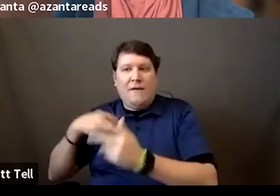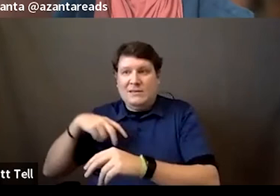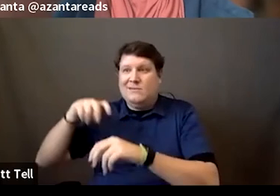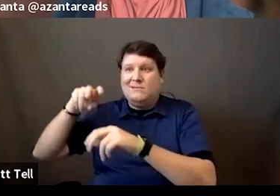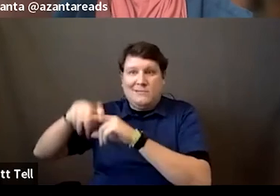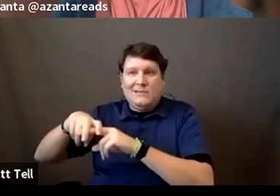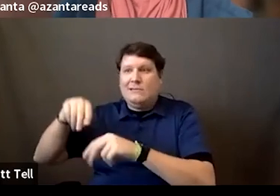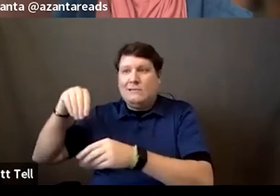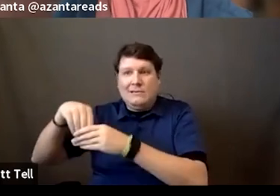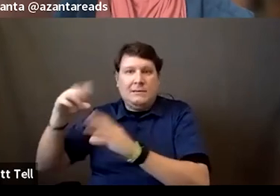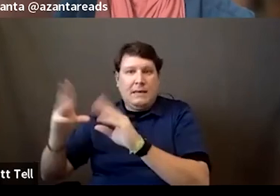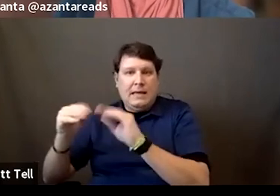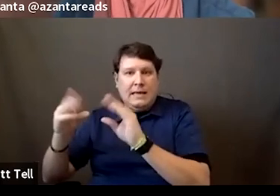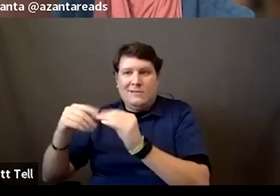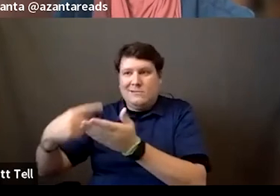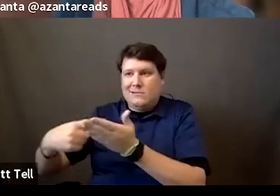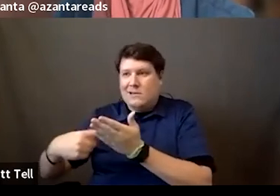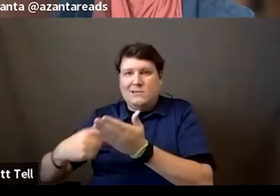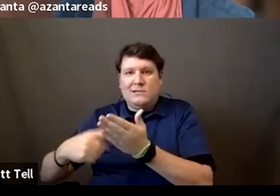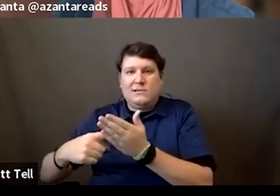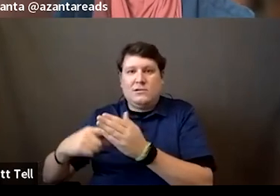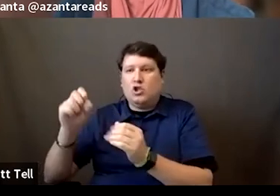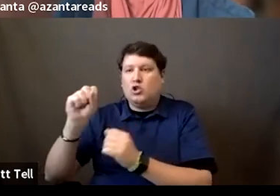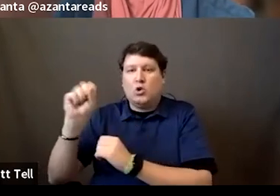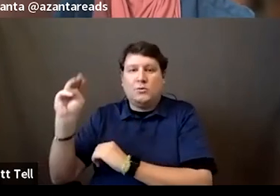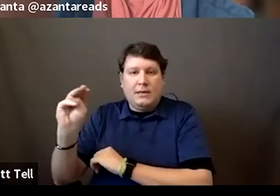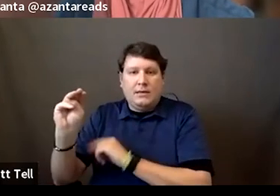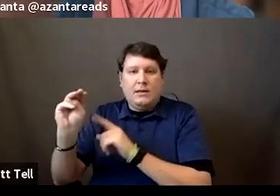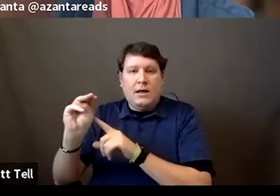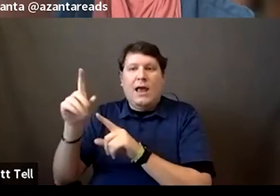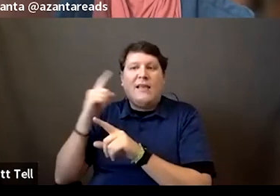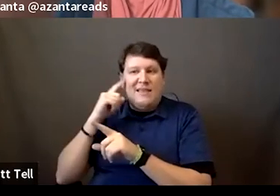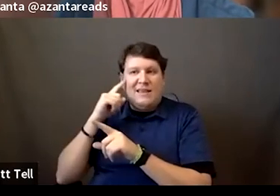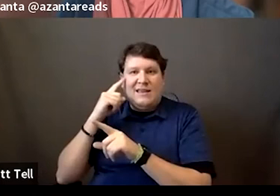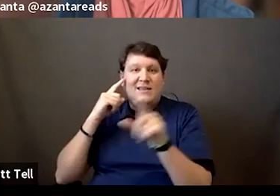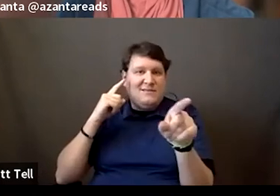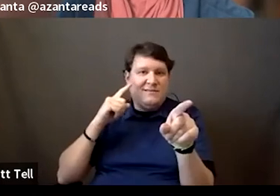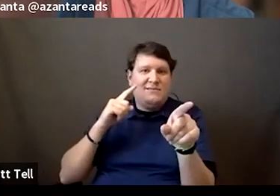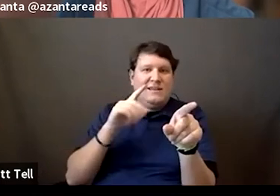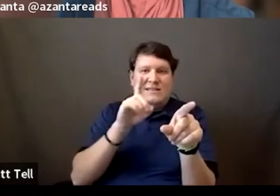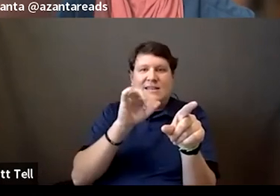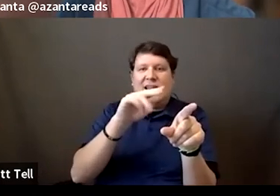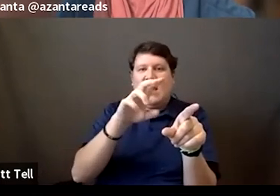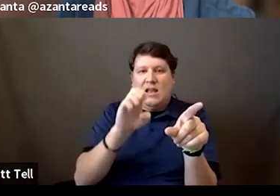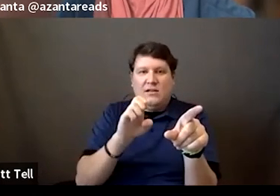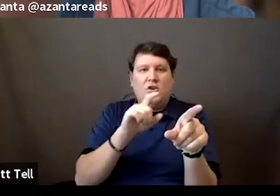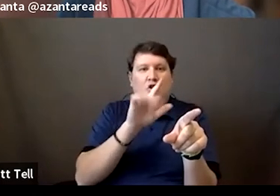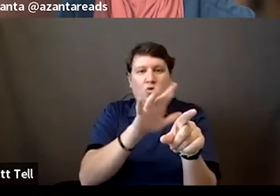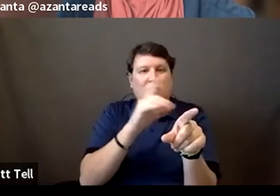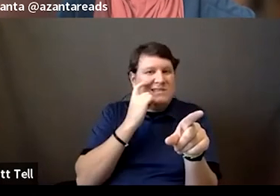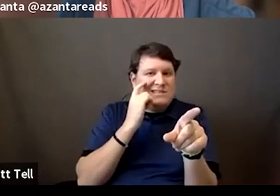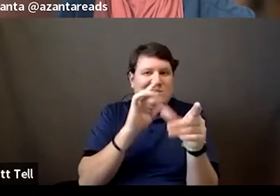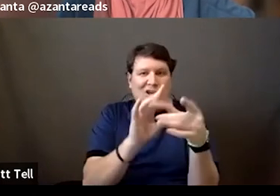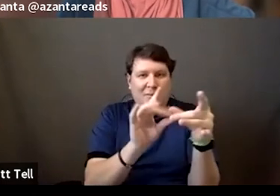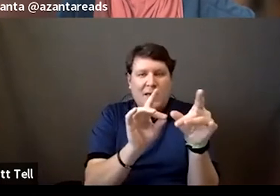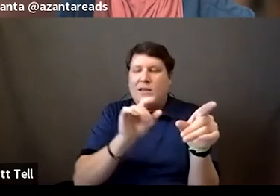social media. And I think something that publishing companies do need to do is exactly what Danielle just said, is take the time to